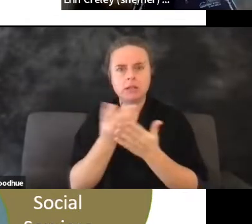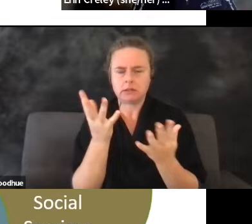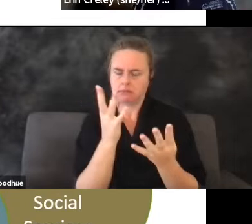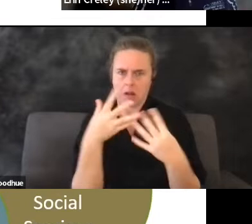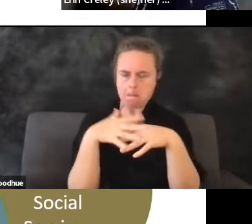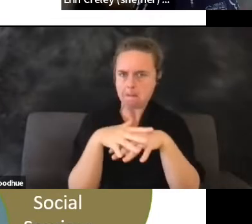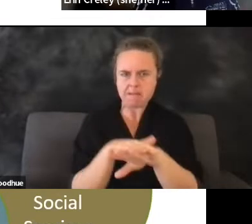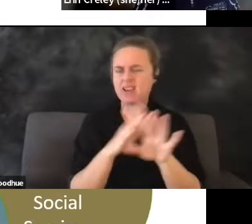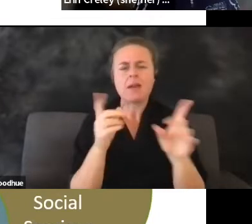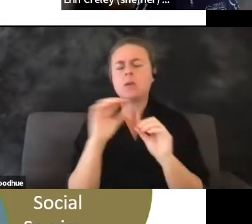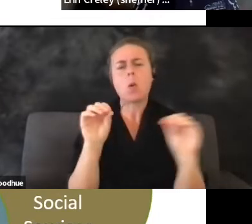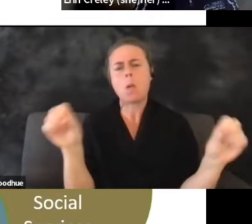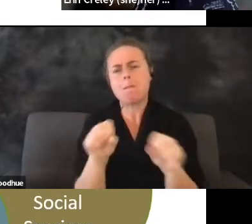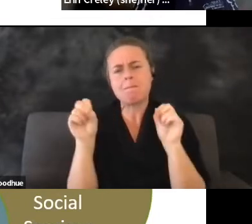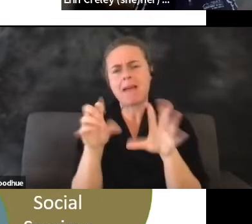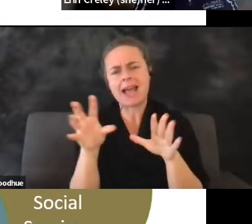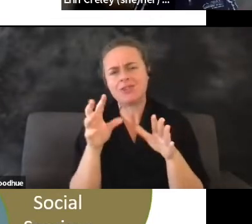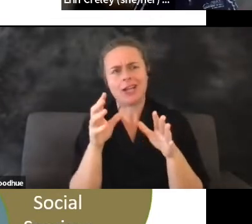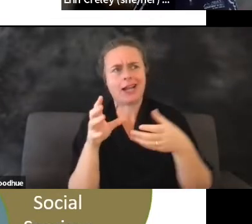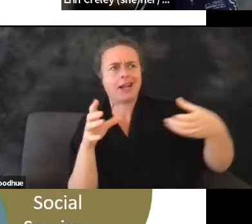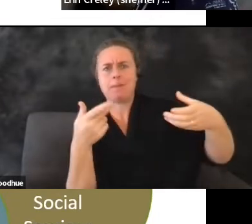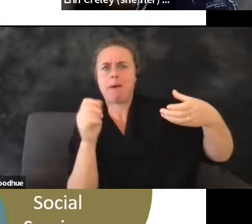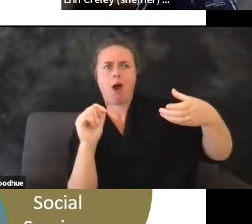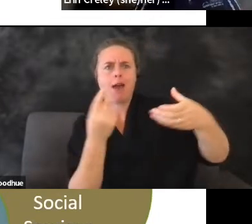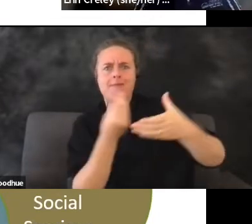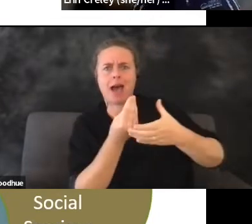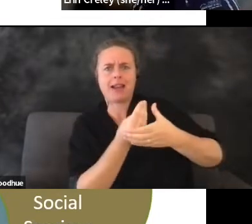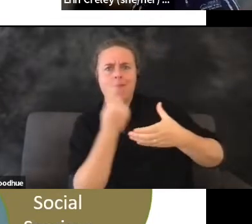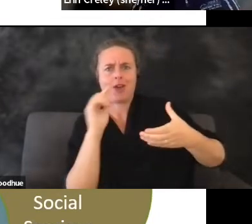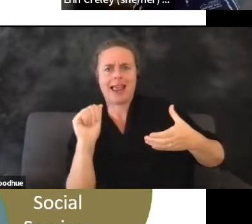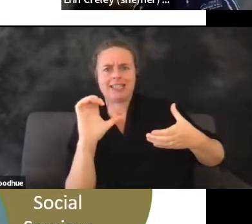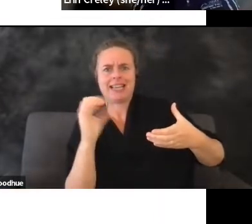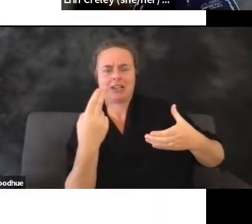work together to make sure that the things that we value are funded going forward?